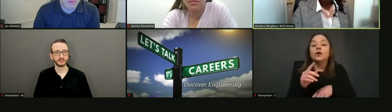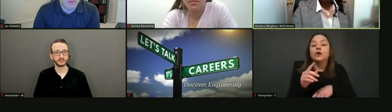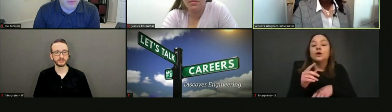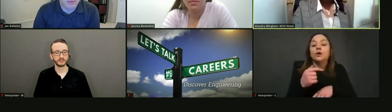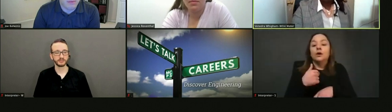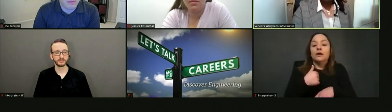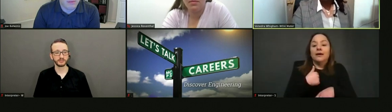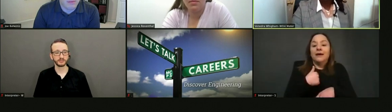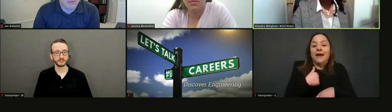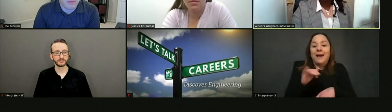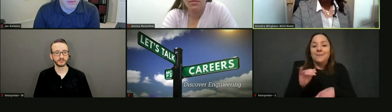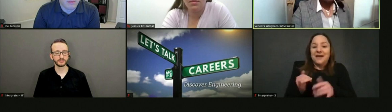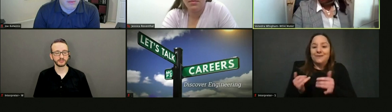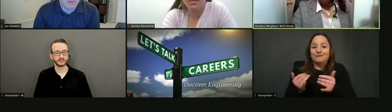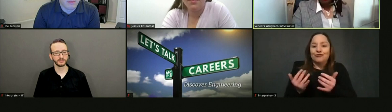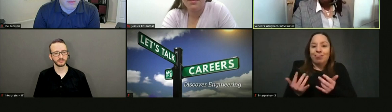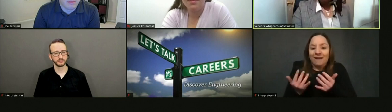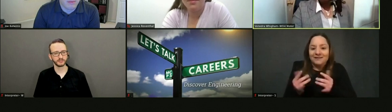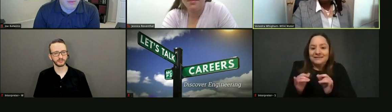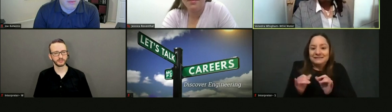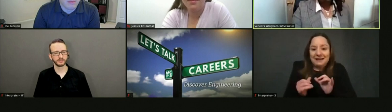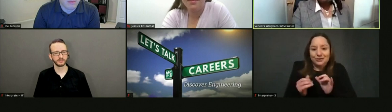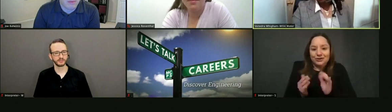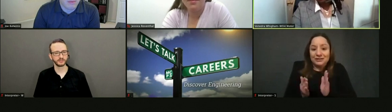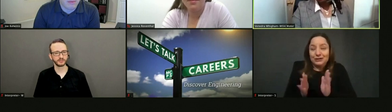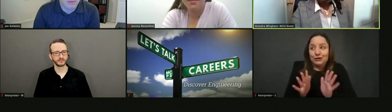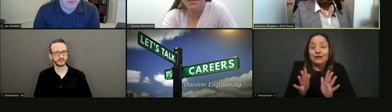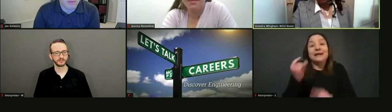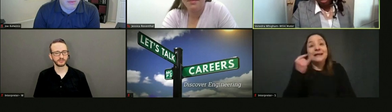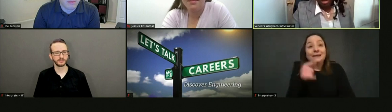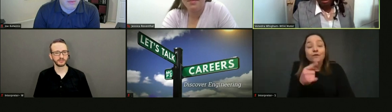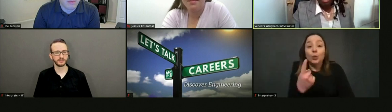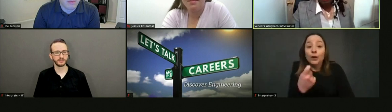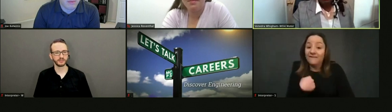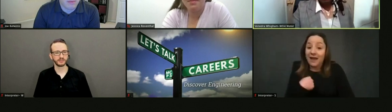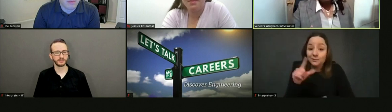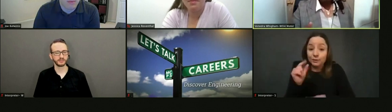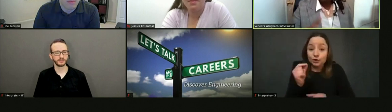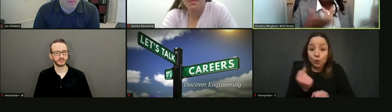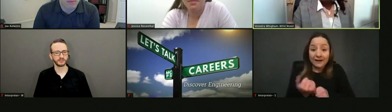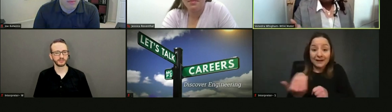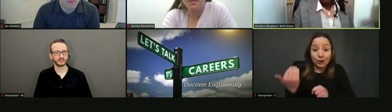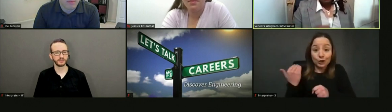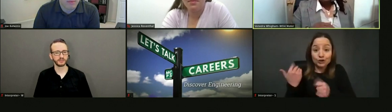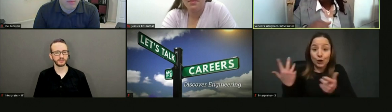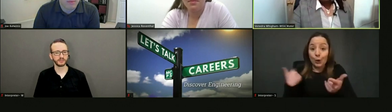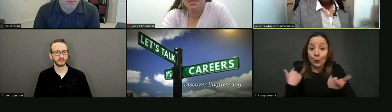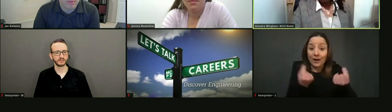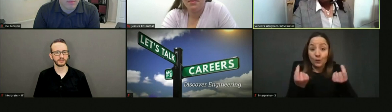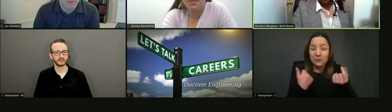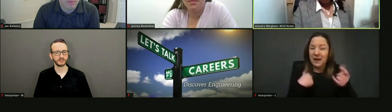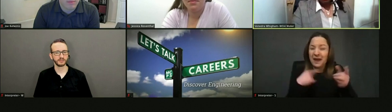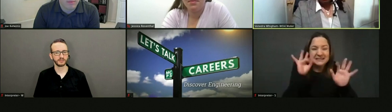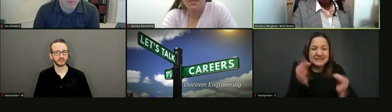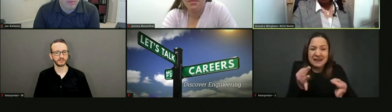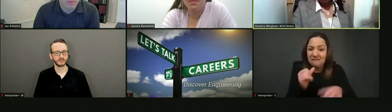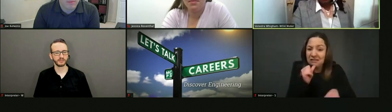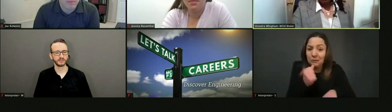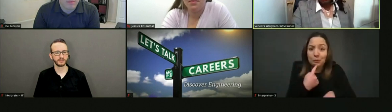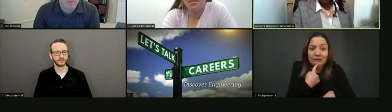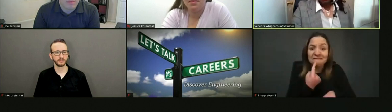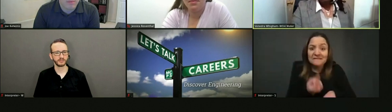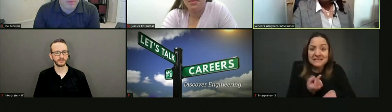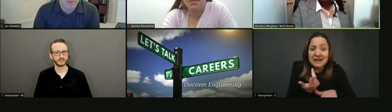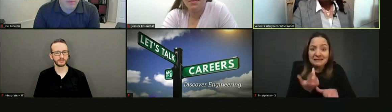the reluctant engineer. I did not think, if you would have asked me 20 years ago, what would I be doing? I definitely wouldn't have said